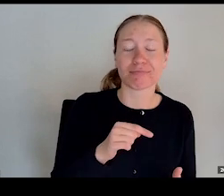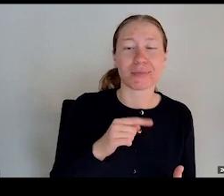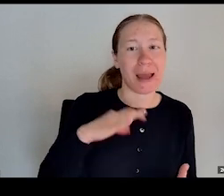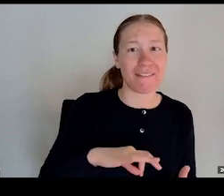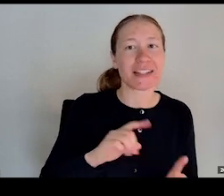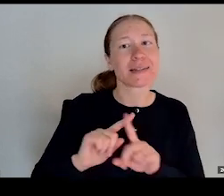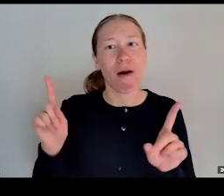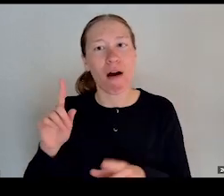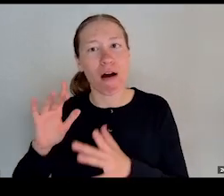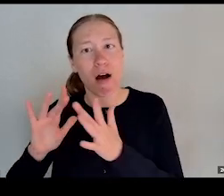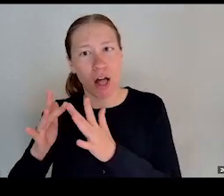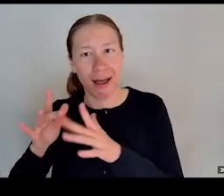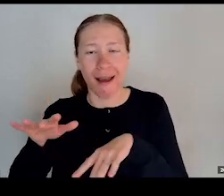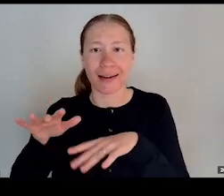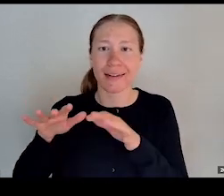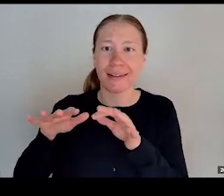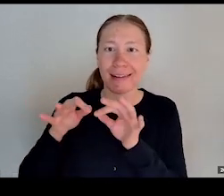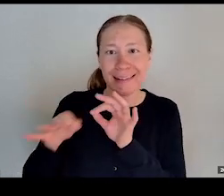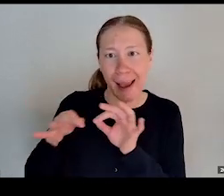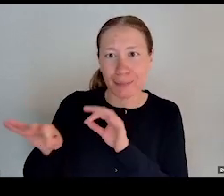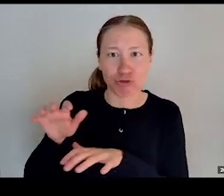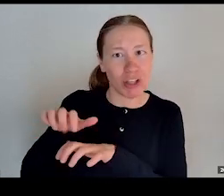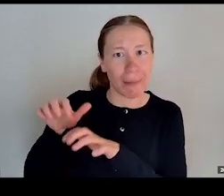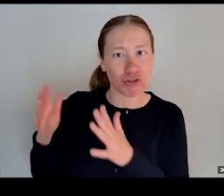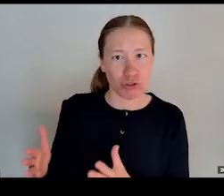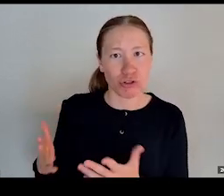is also helpful for captioners and, again, those